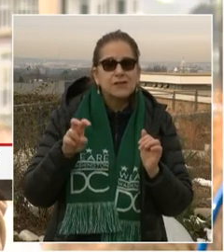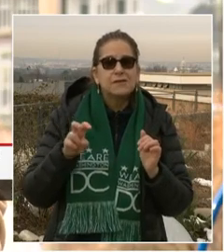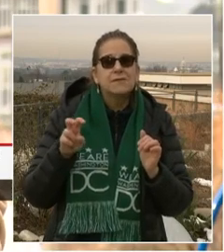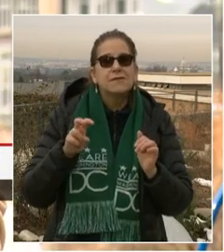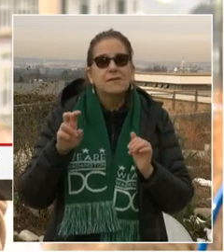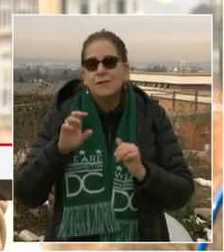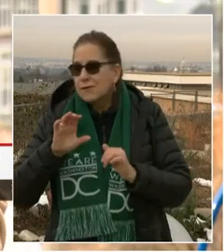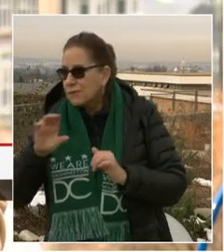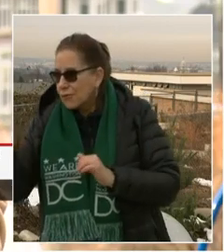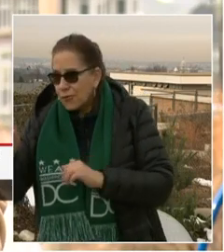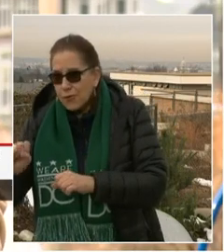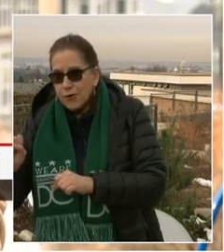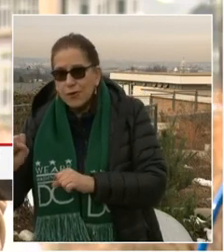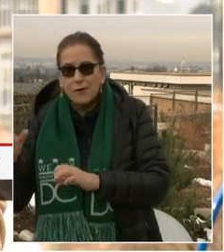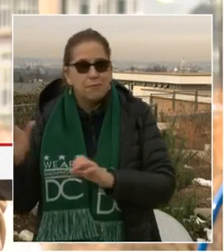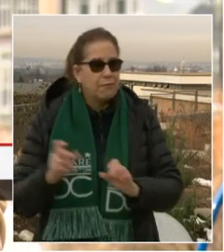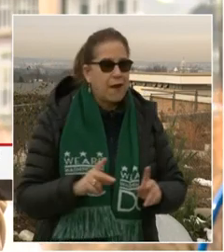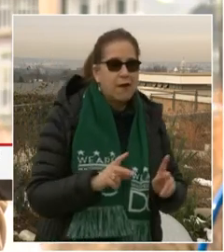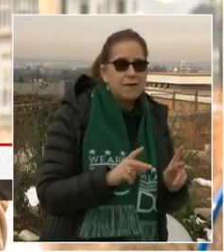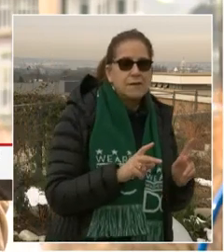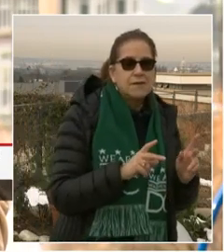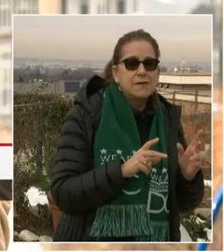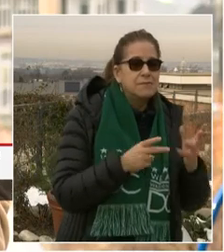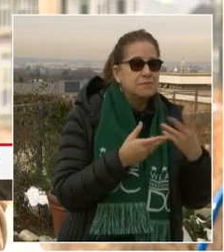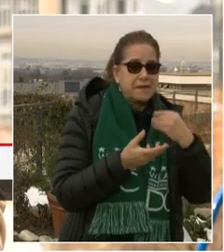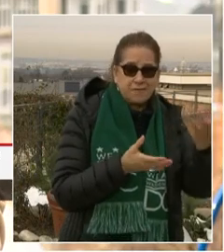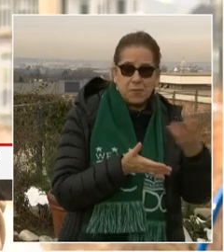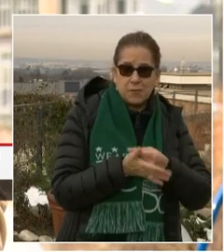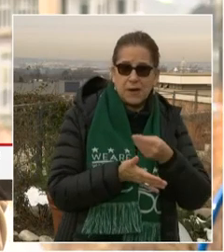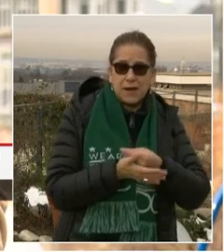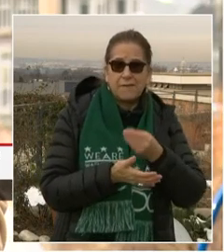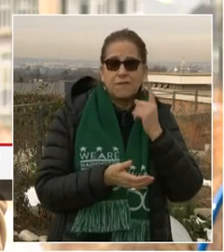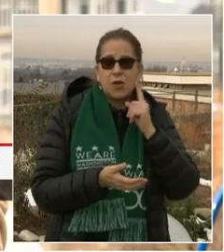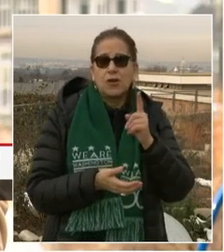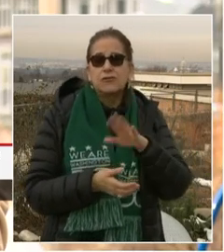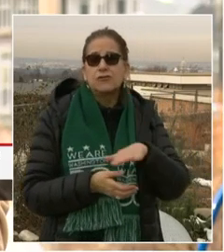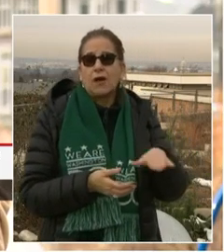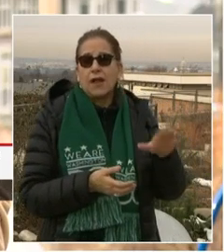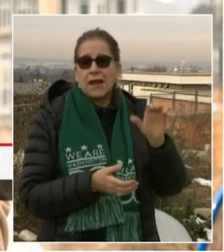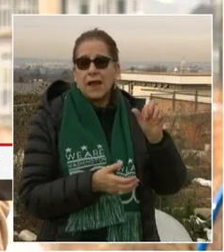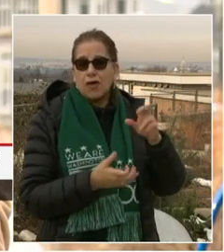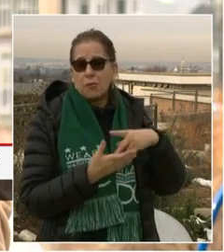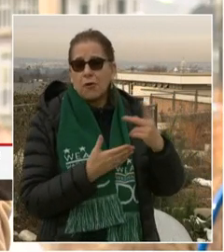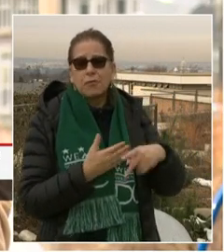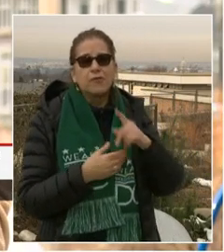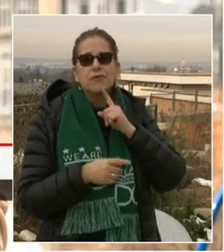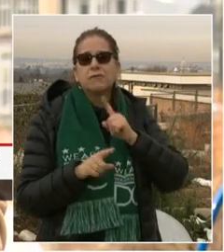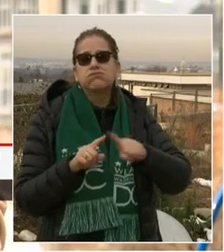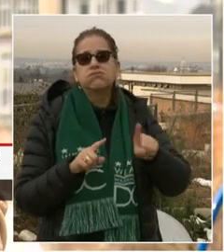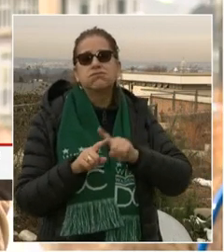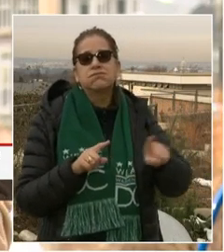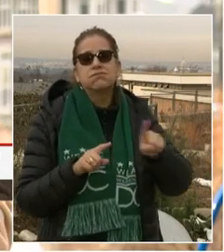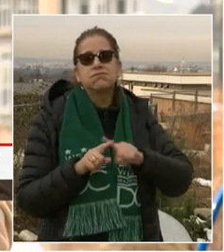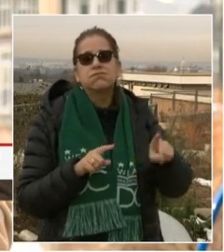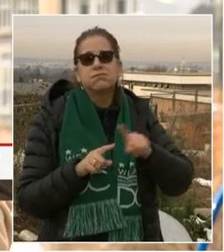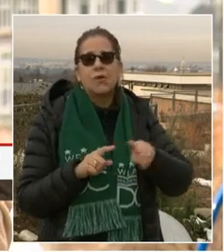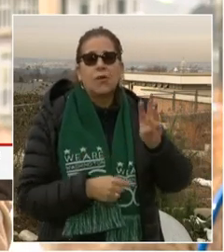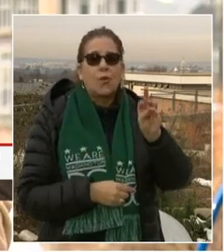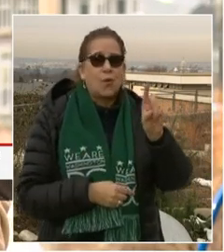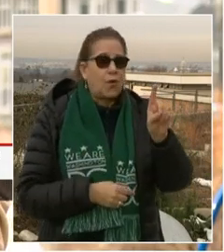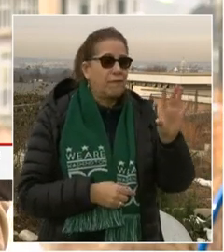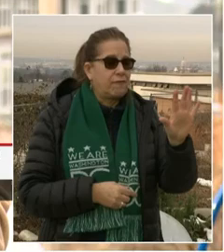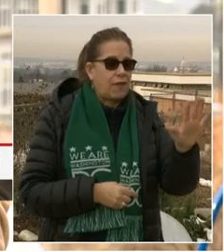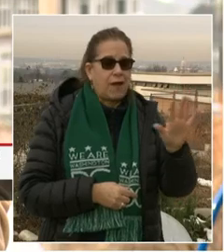or funding child care needs. For families in wards 5, 7, and 8, this level of unconditional support is